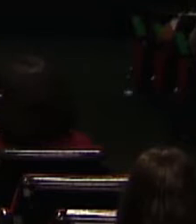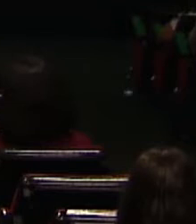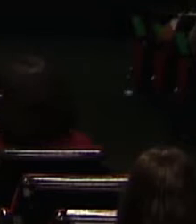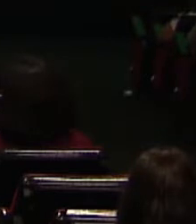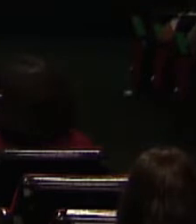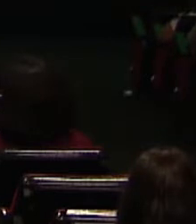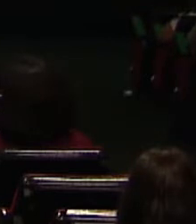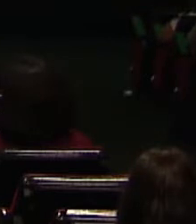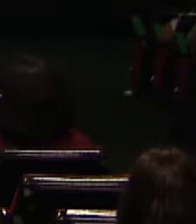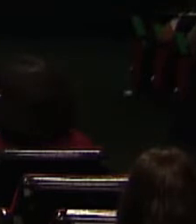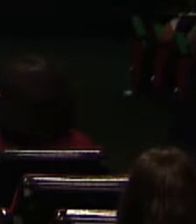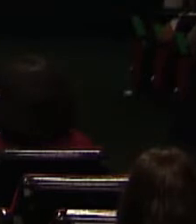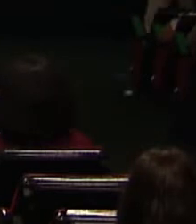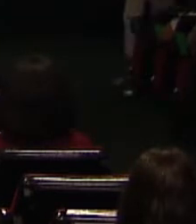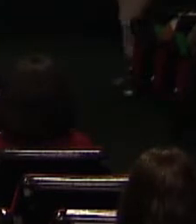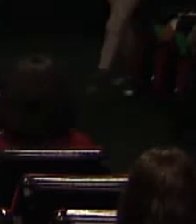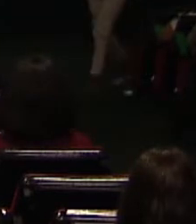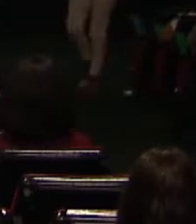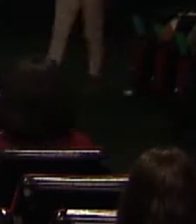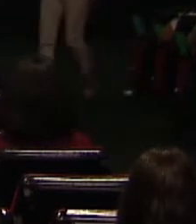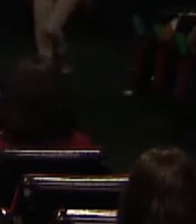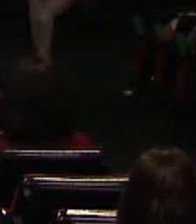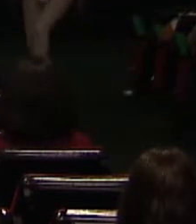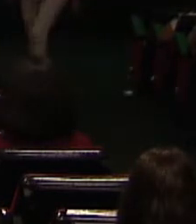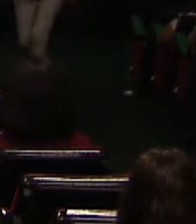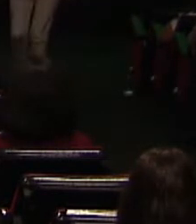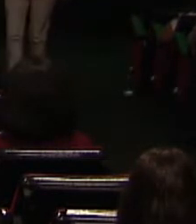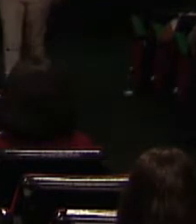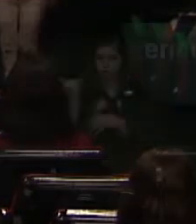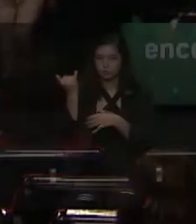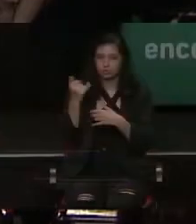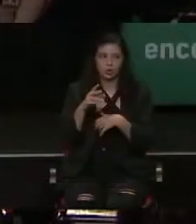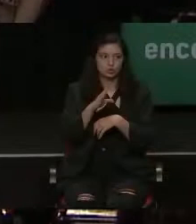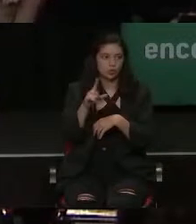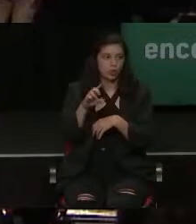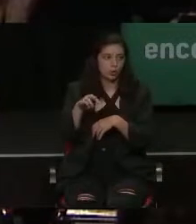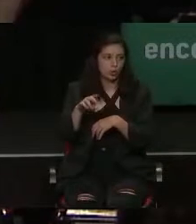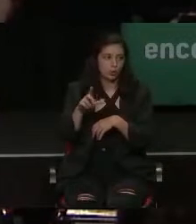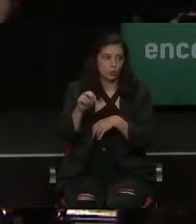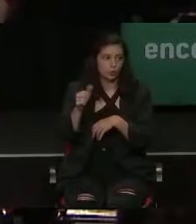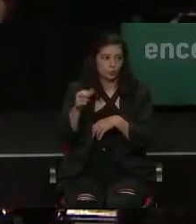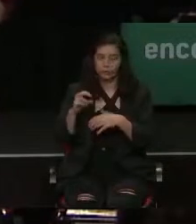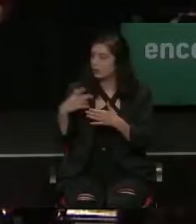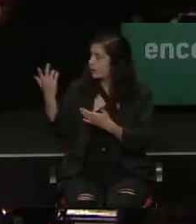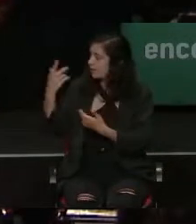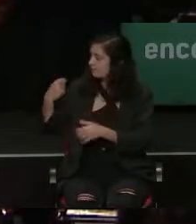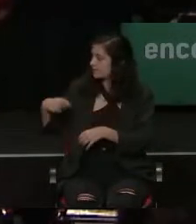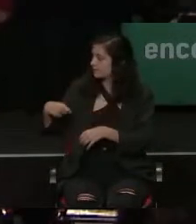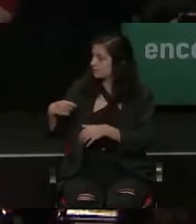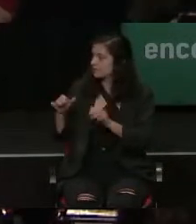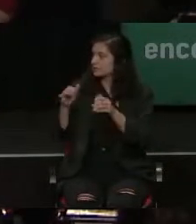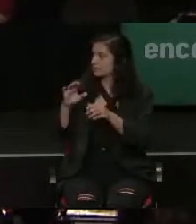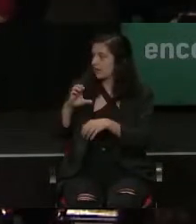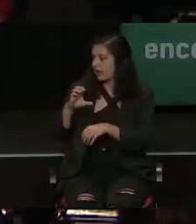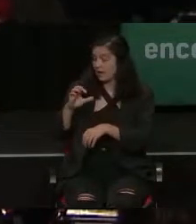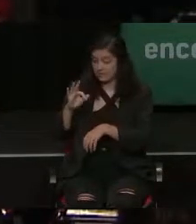Sinalização em Cancro do Instituto de Medicina Molecular João Lomba Antunes. Para moderar o debate, a presidente da Fundação para a Ciência e Tecnologia,